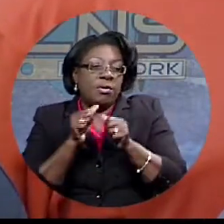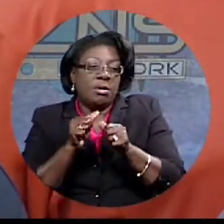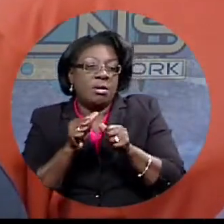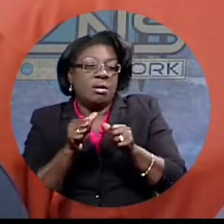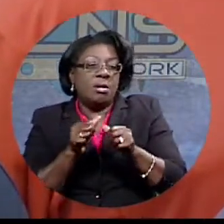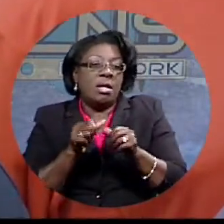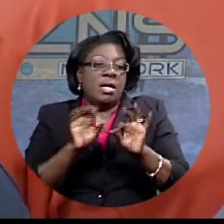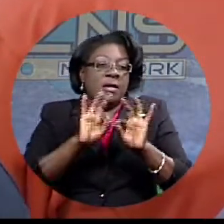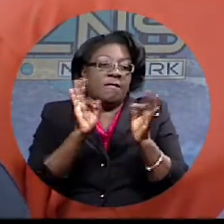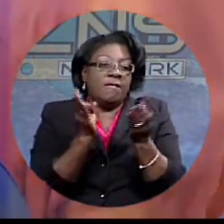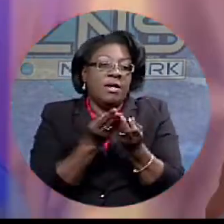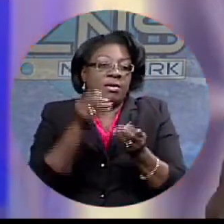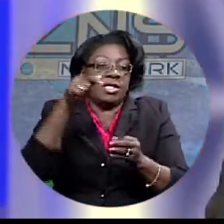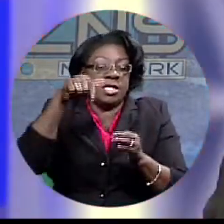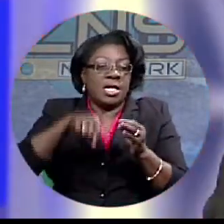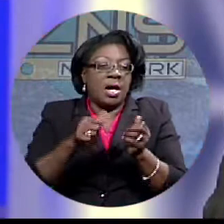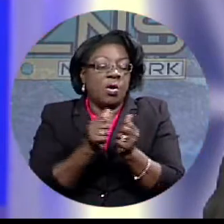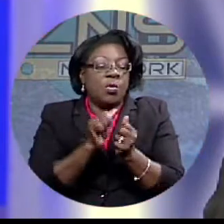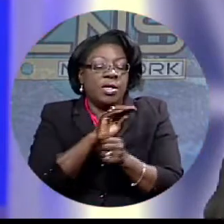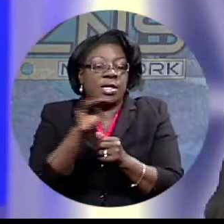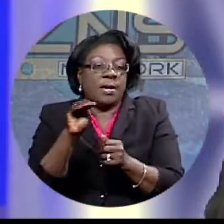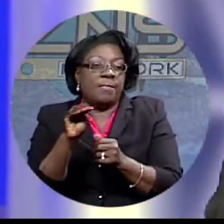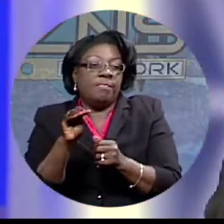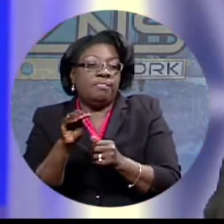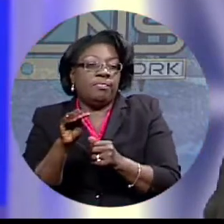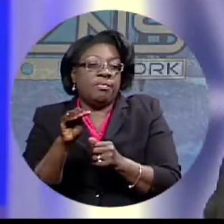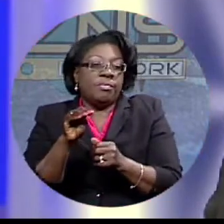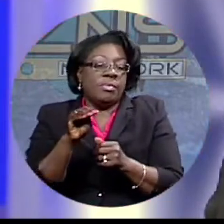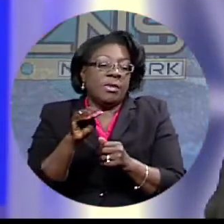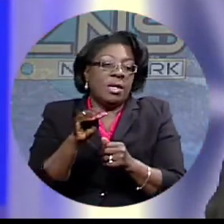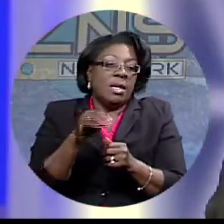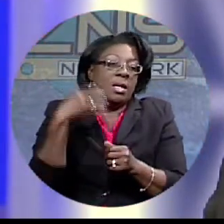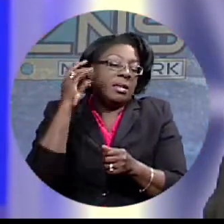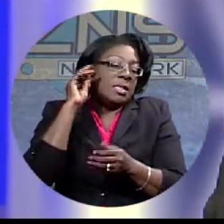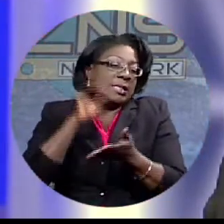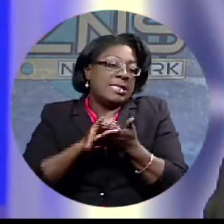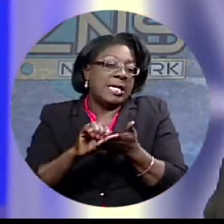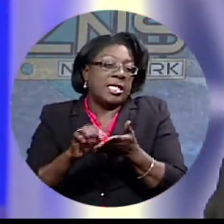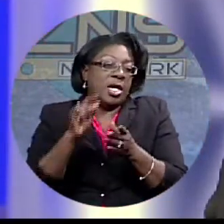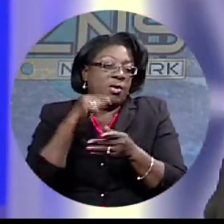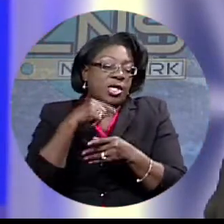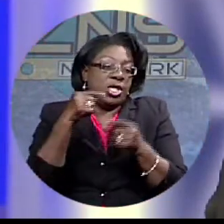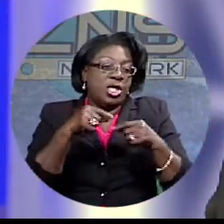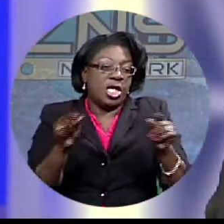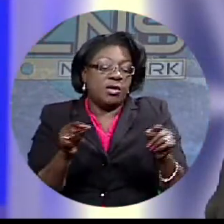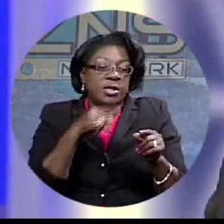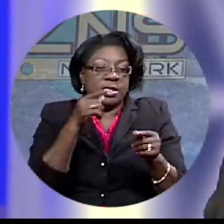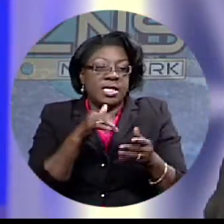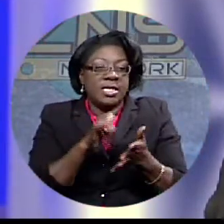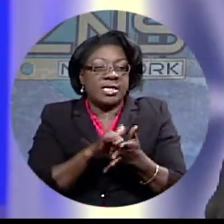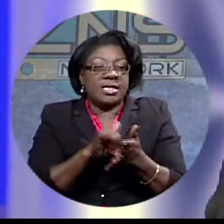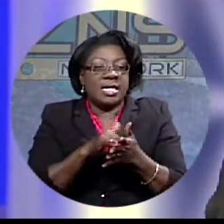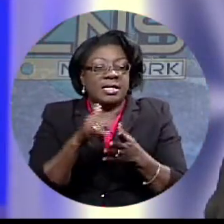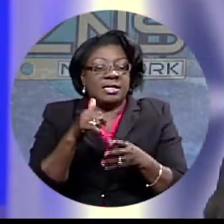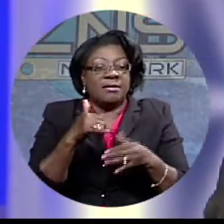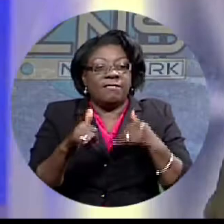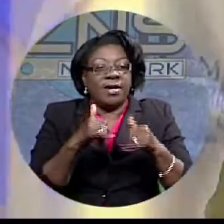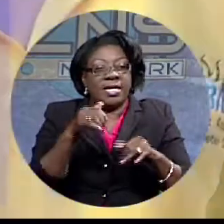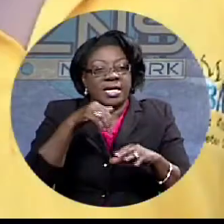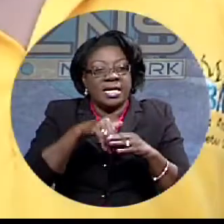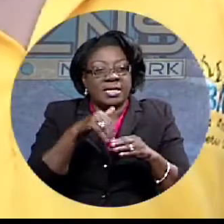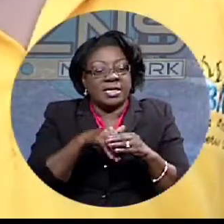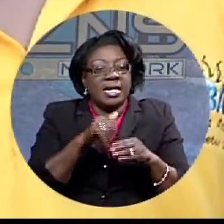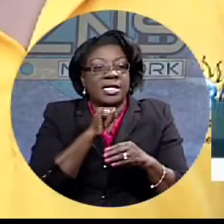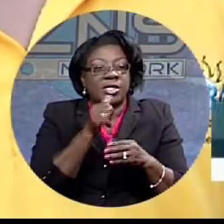the Federation down with them. In fact, Secretary General Carl Oliver, a former athlete, believes the infighting is not good for track.